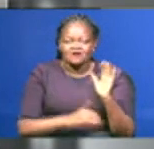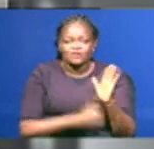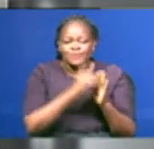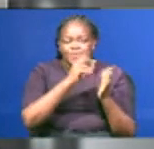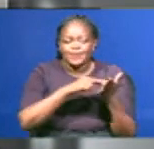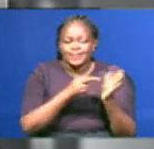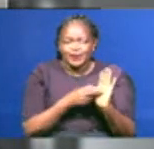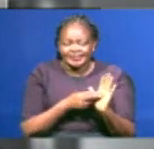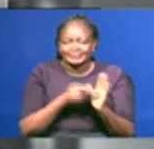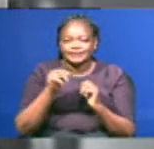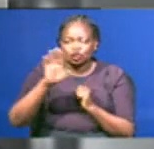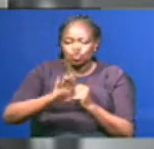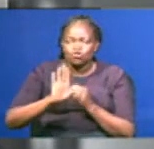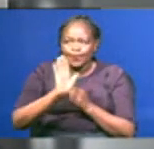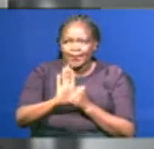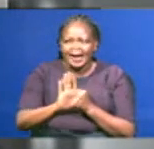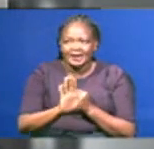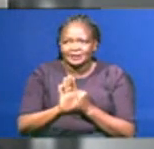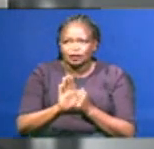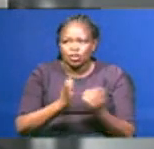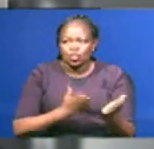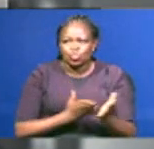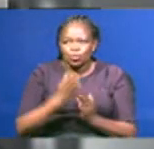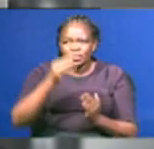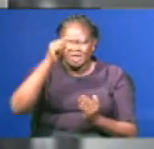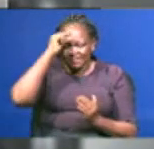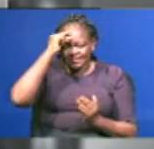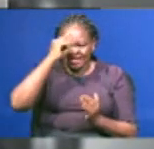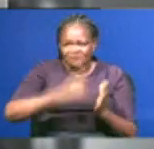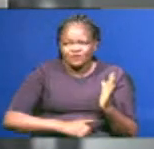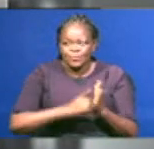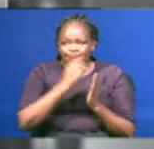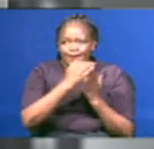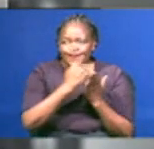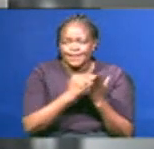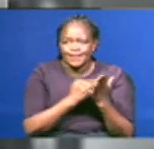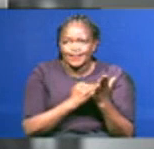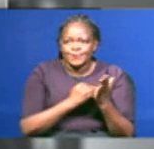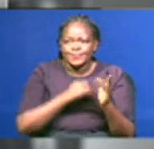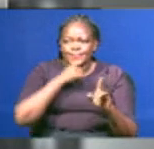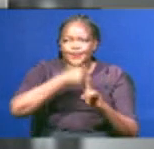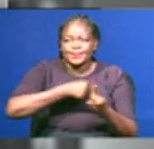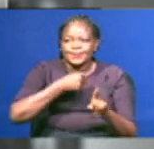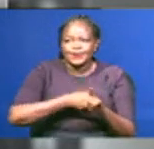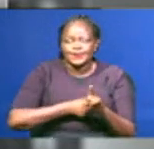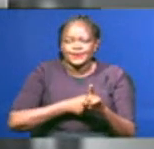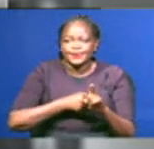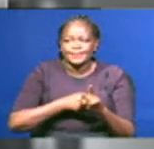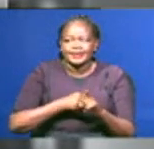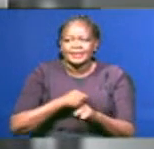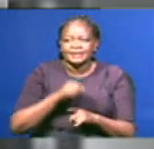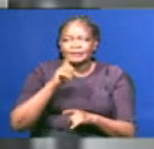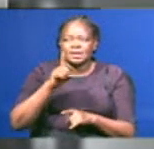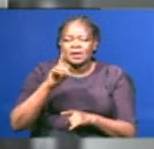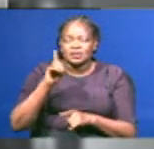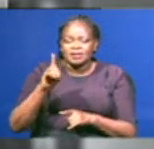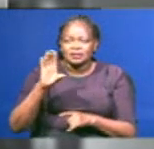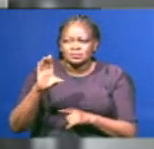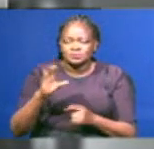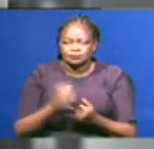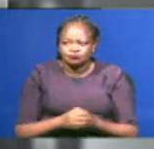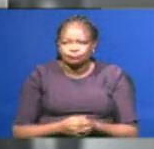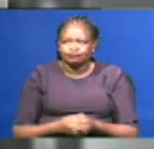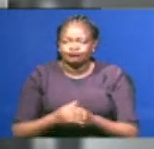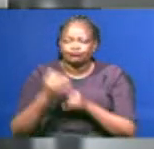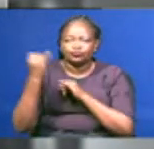his constituency through the government development program spearheaded by the district development committees introduced by